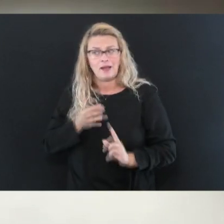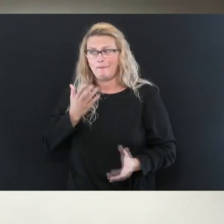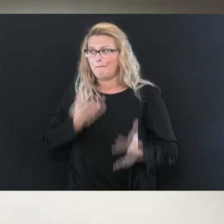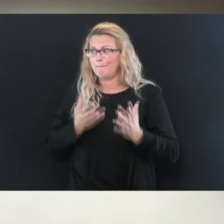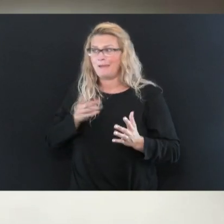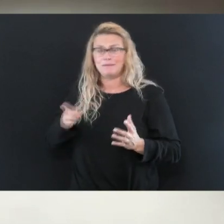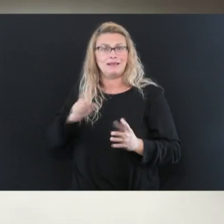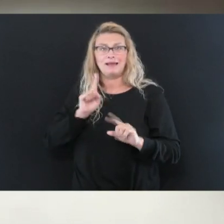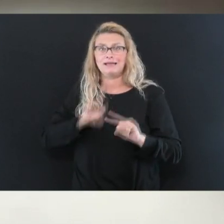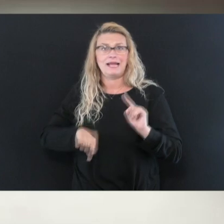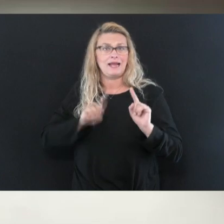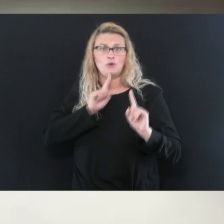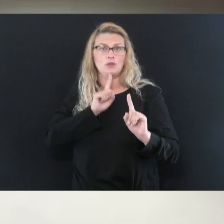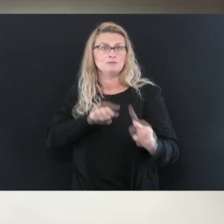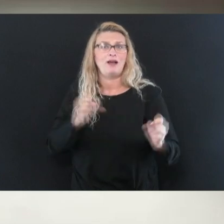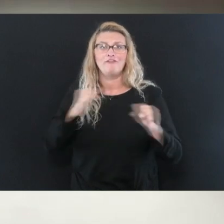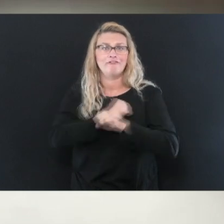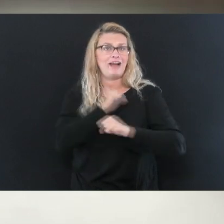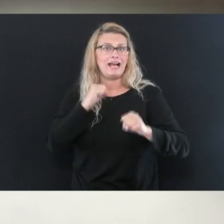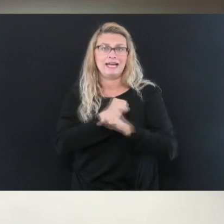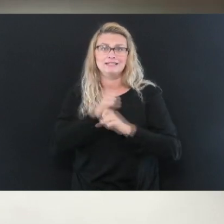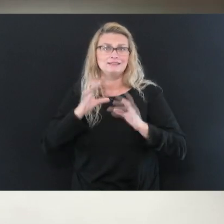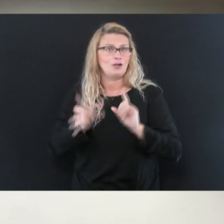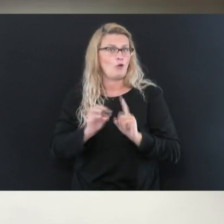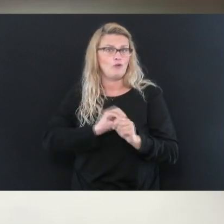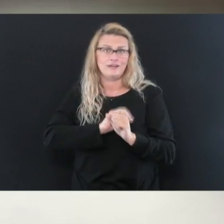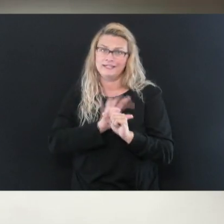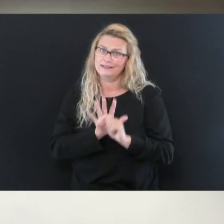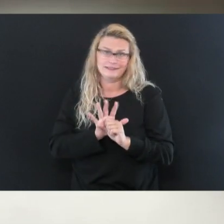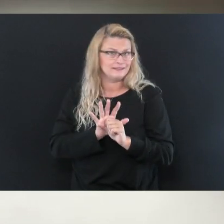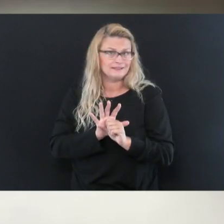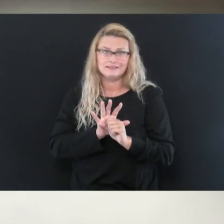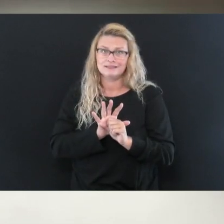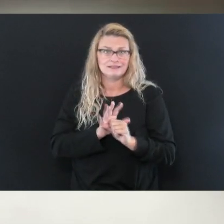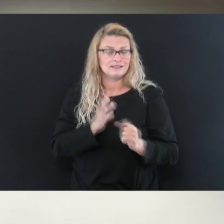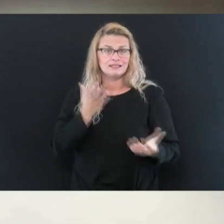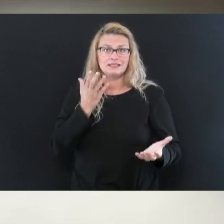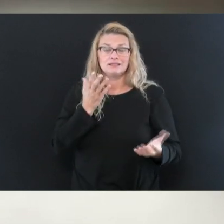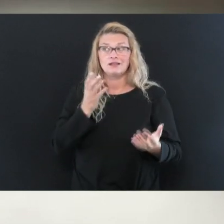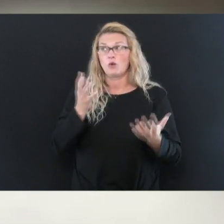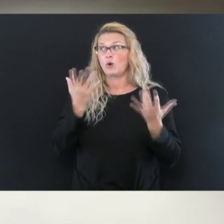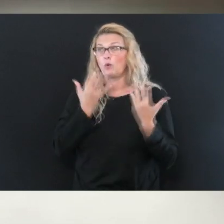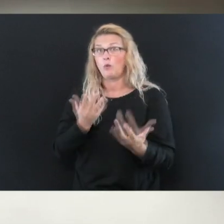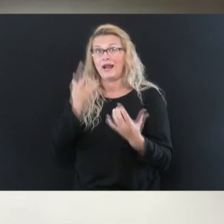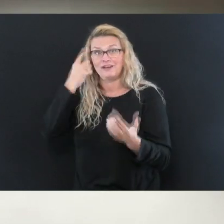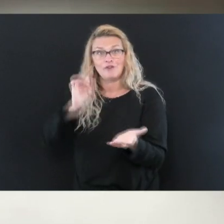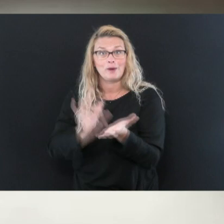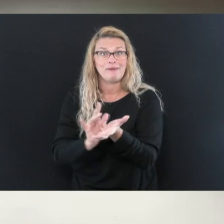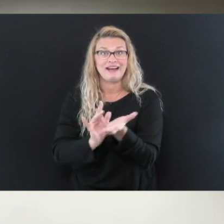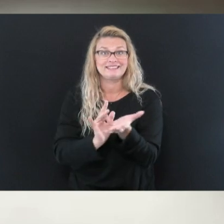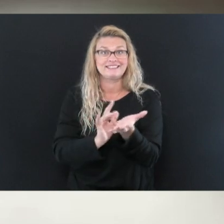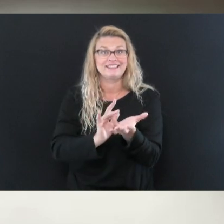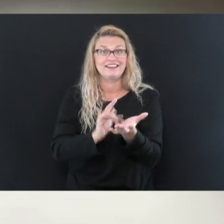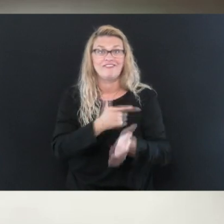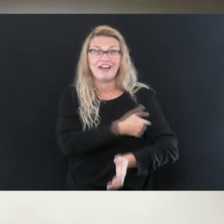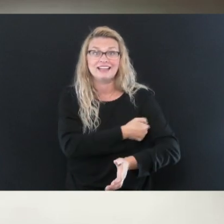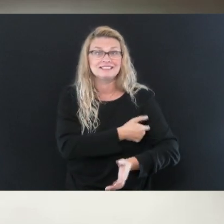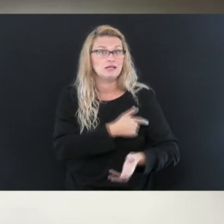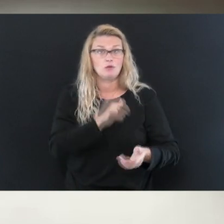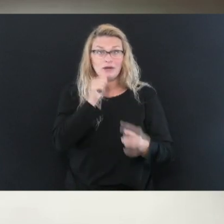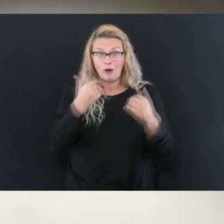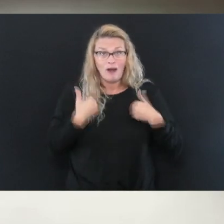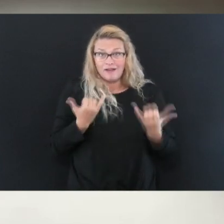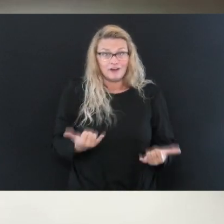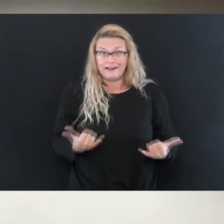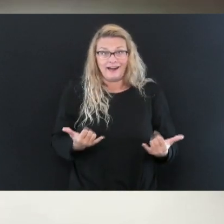treatment. We hear a lot about treatments and potential vaccines, but right now we don't have those.